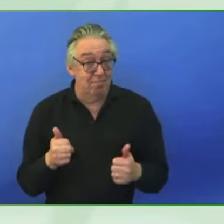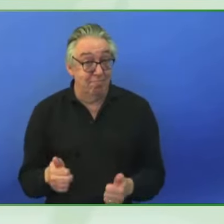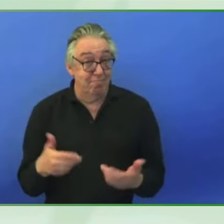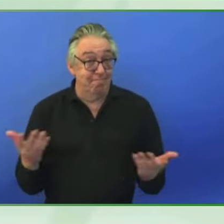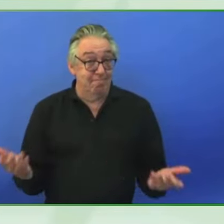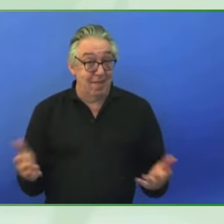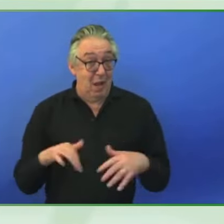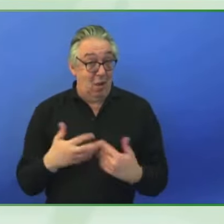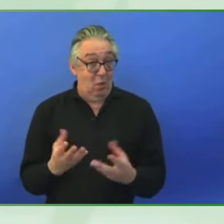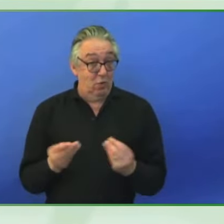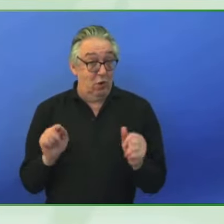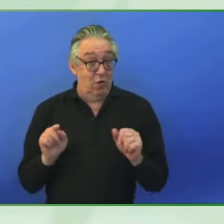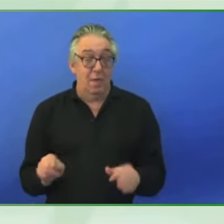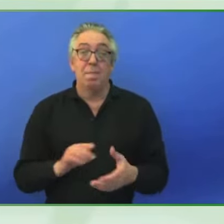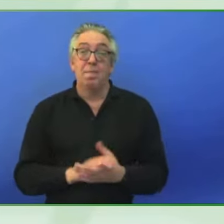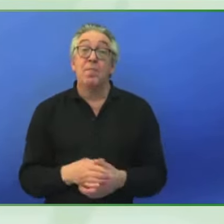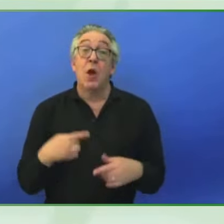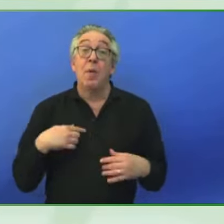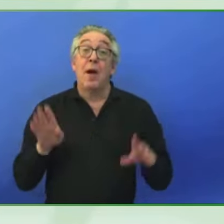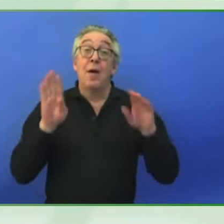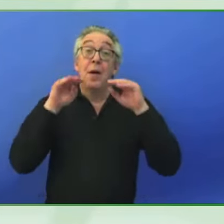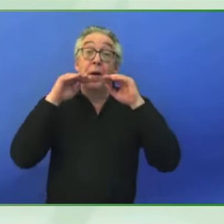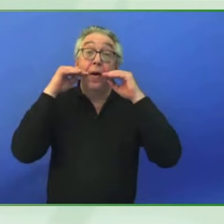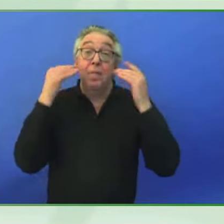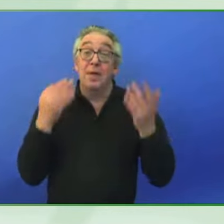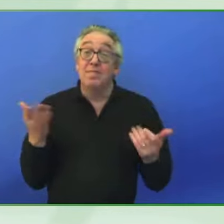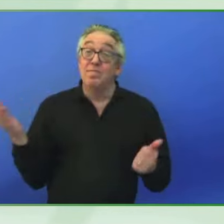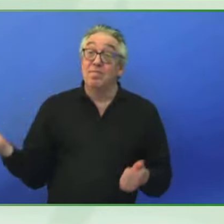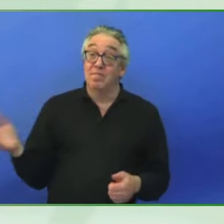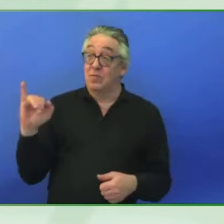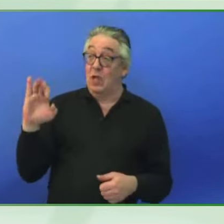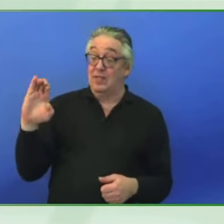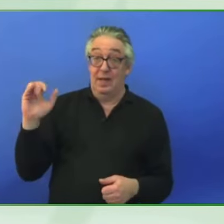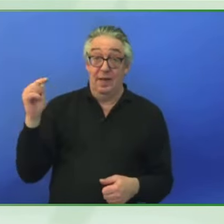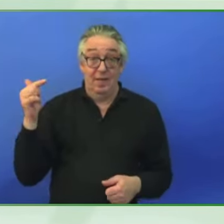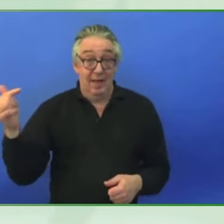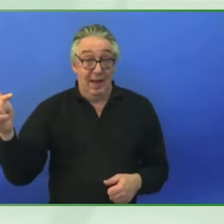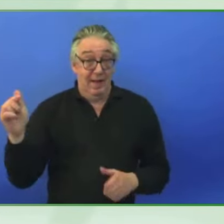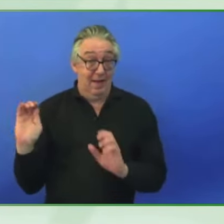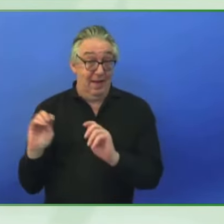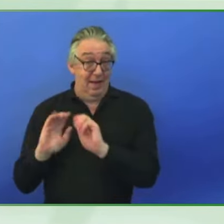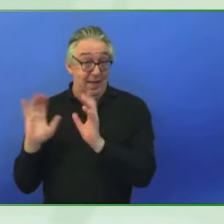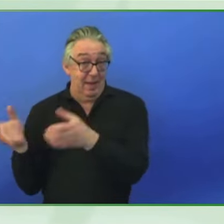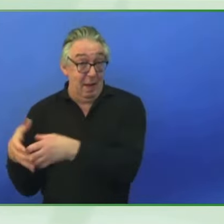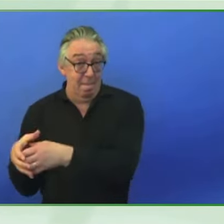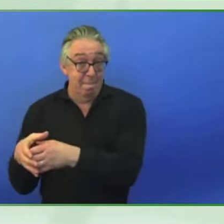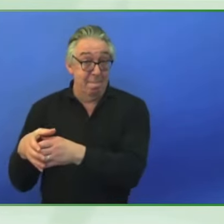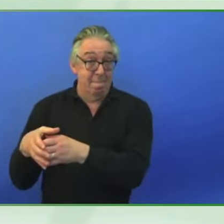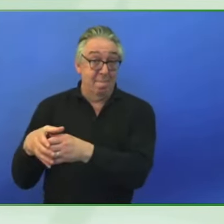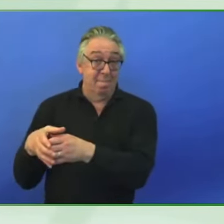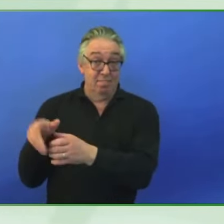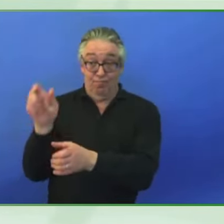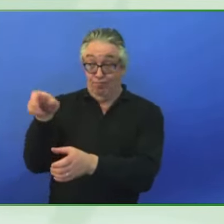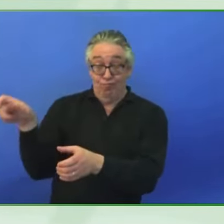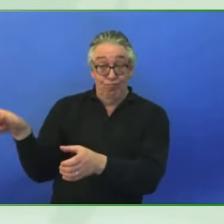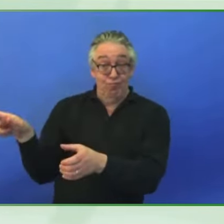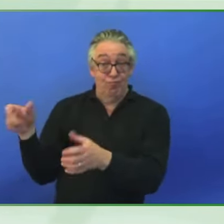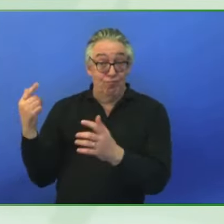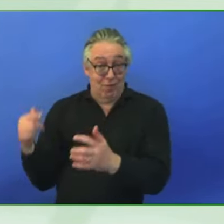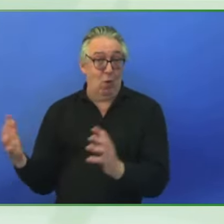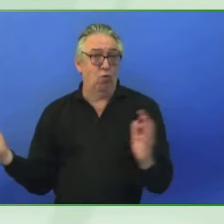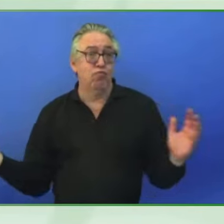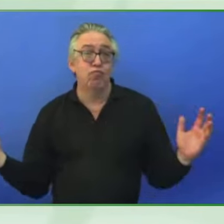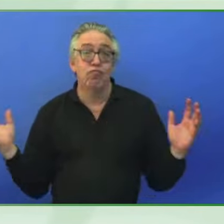joined up with G3ICT and their team and their project members for this session, which